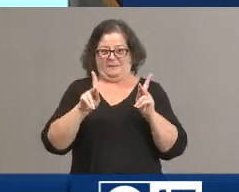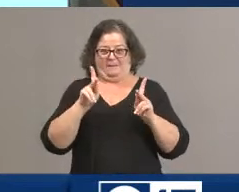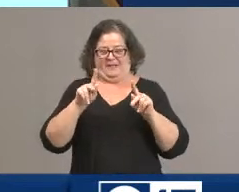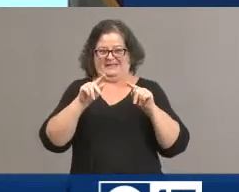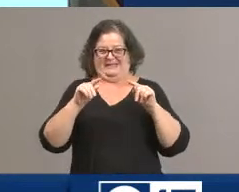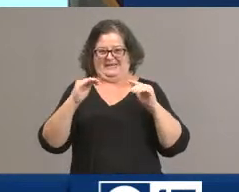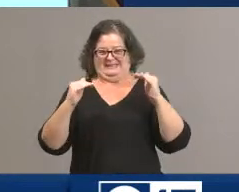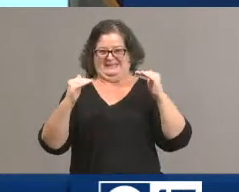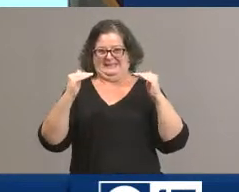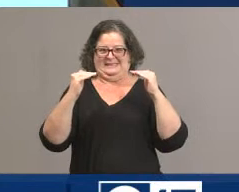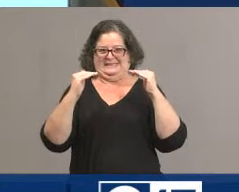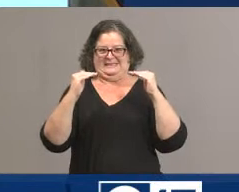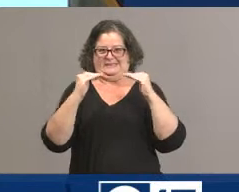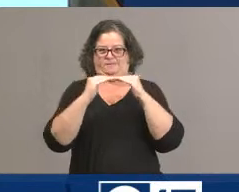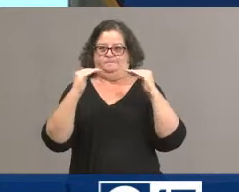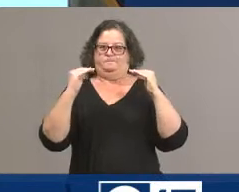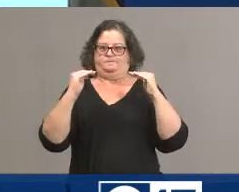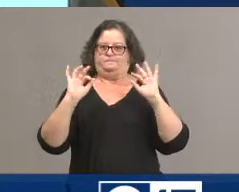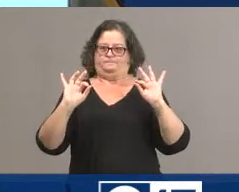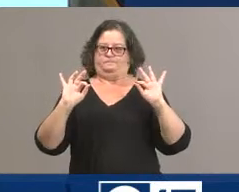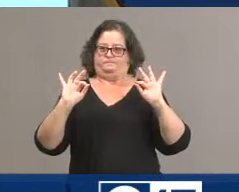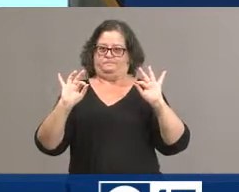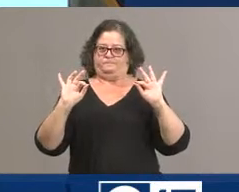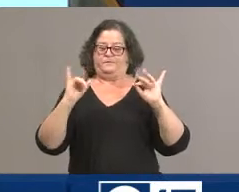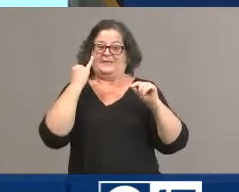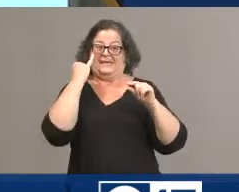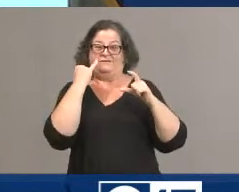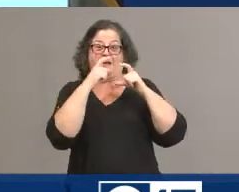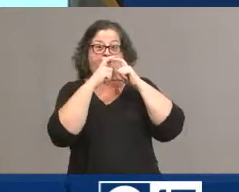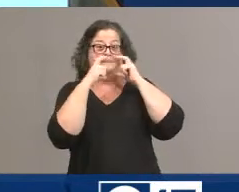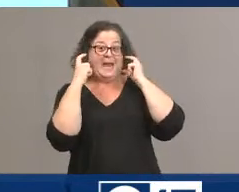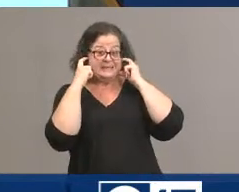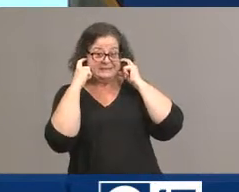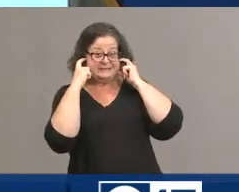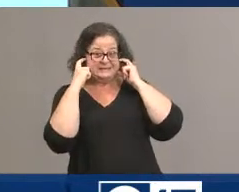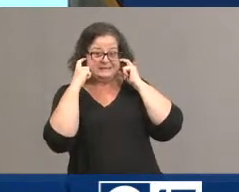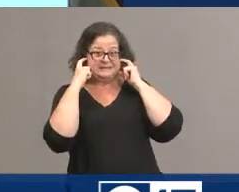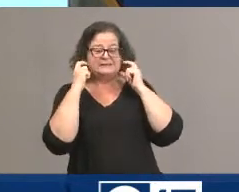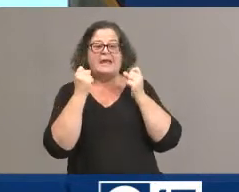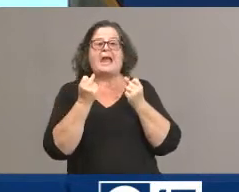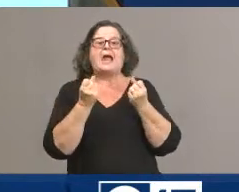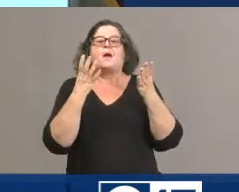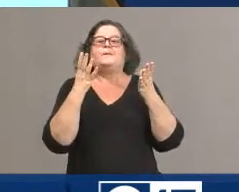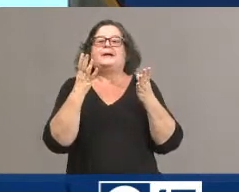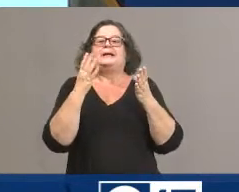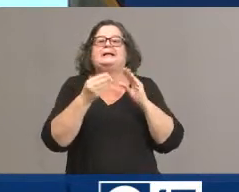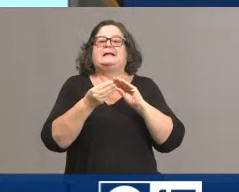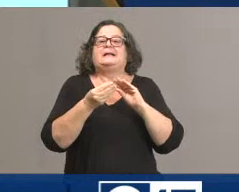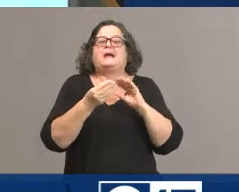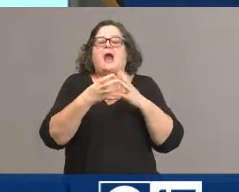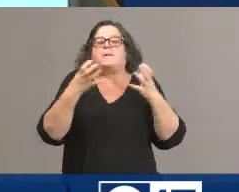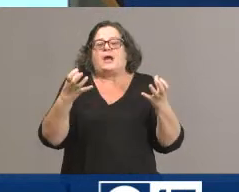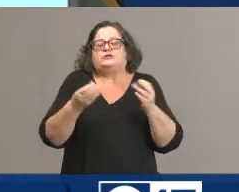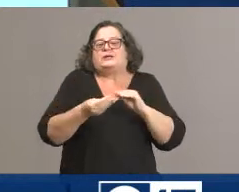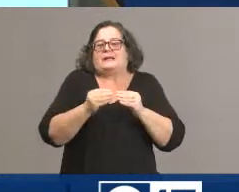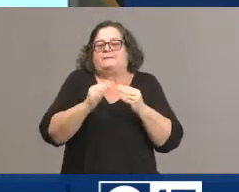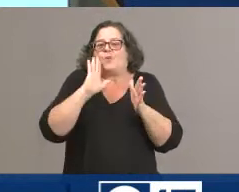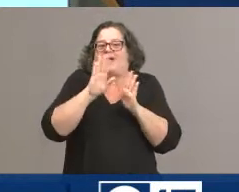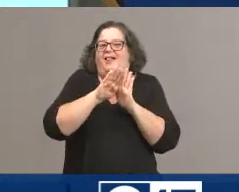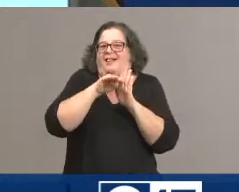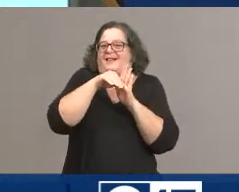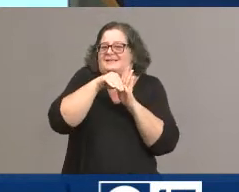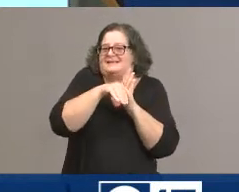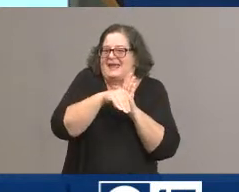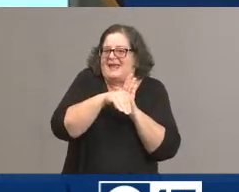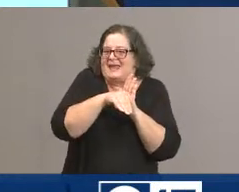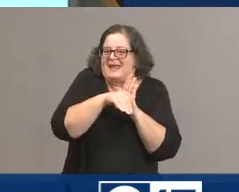have in cases in the state of Arizona. So this gives us hope. It gives us a target and a plan.